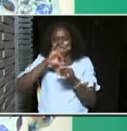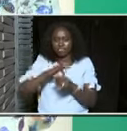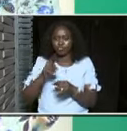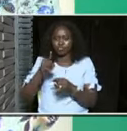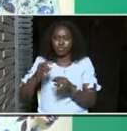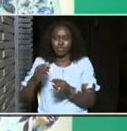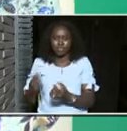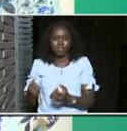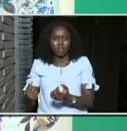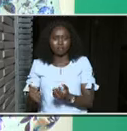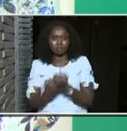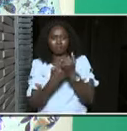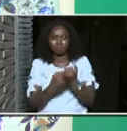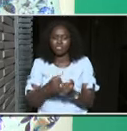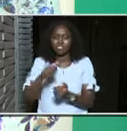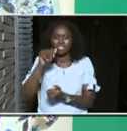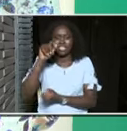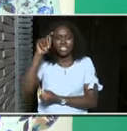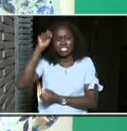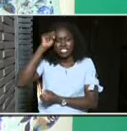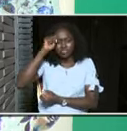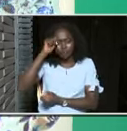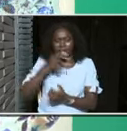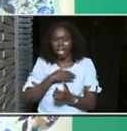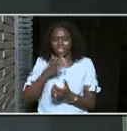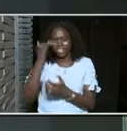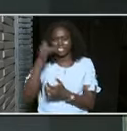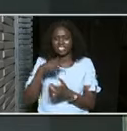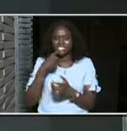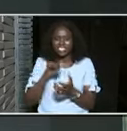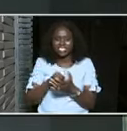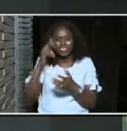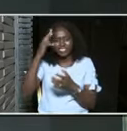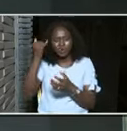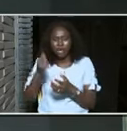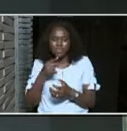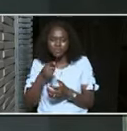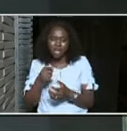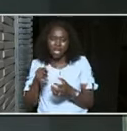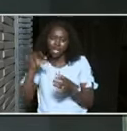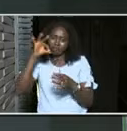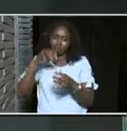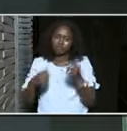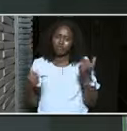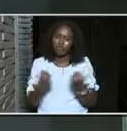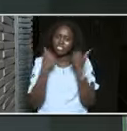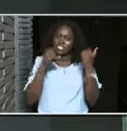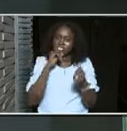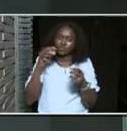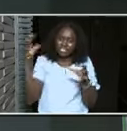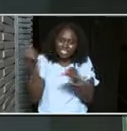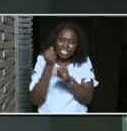And therefore, they think that the reason you are contesting is to take away votes from your former